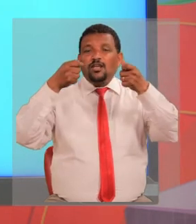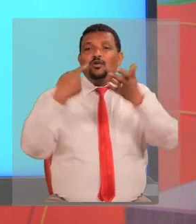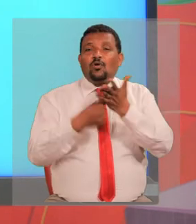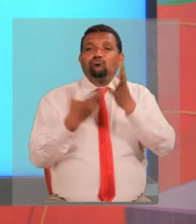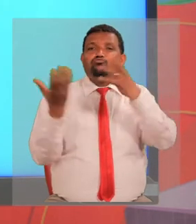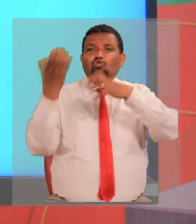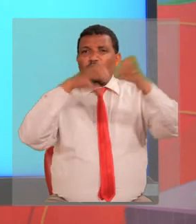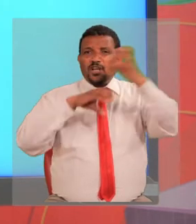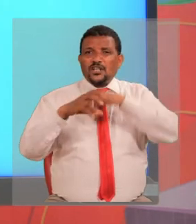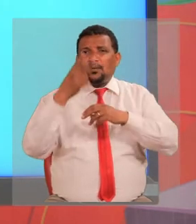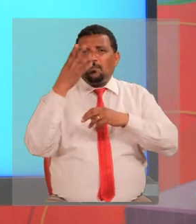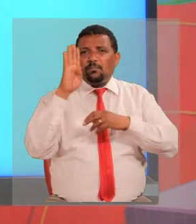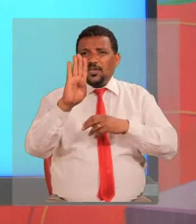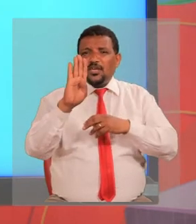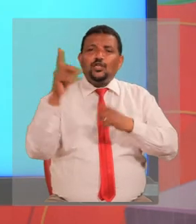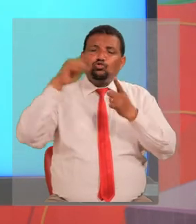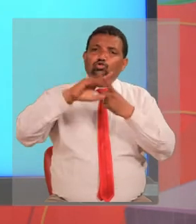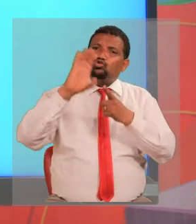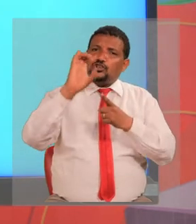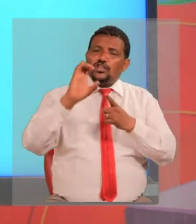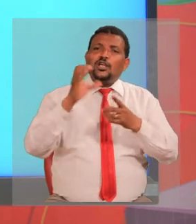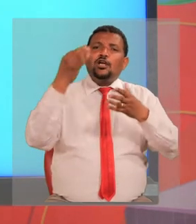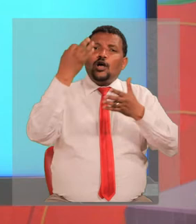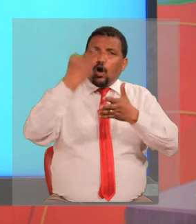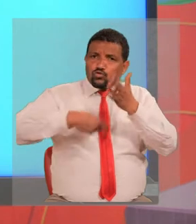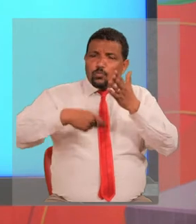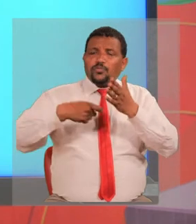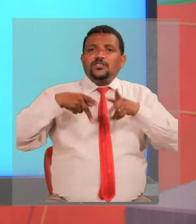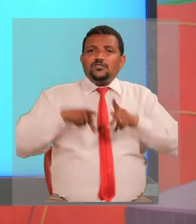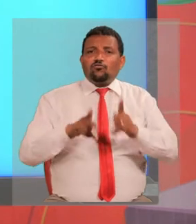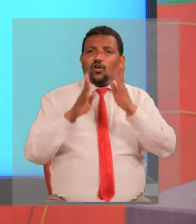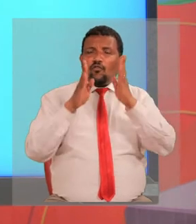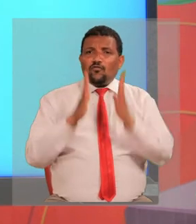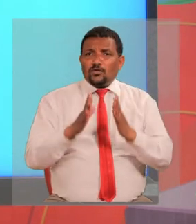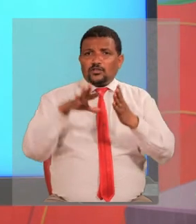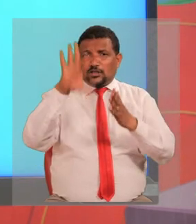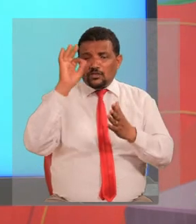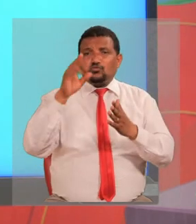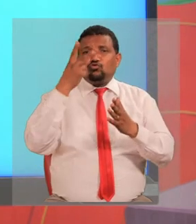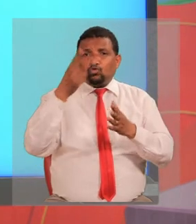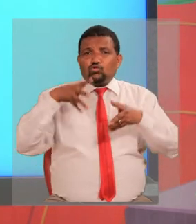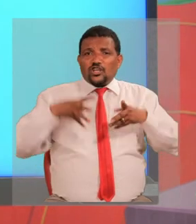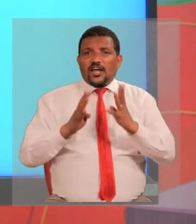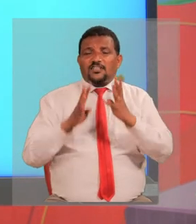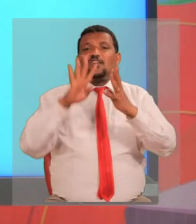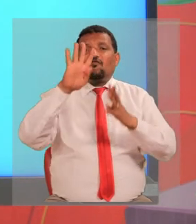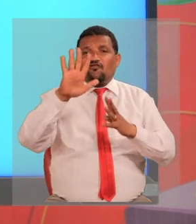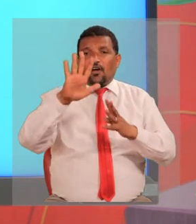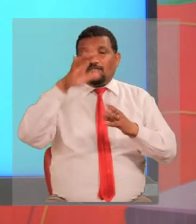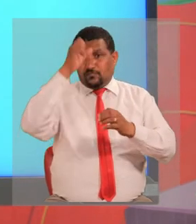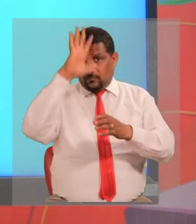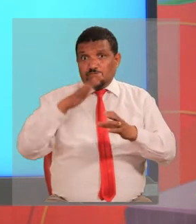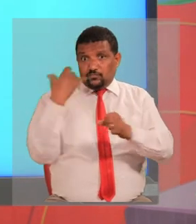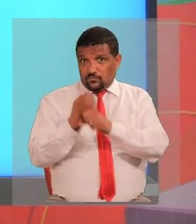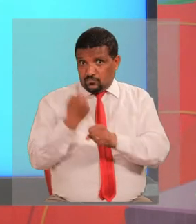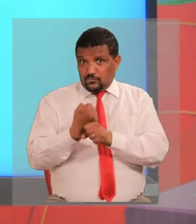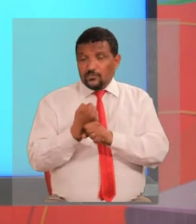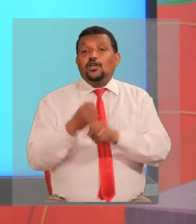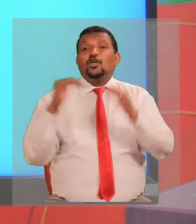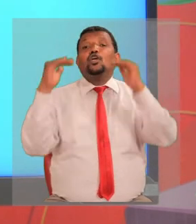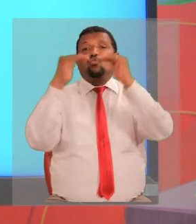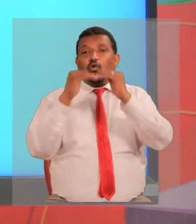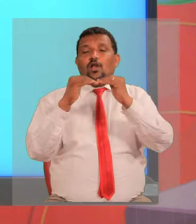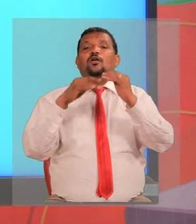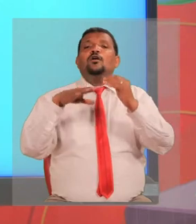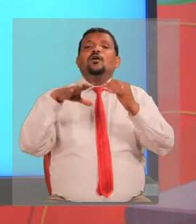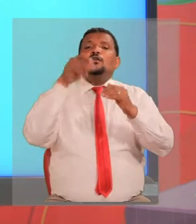from combination B to C, the output that the farmer gets from two tractor and five labor is equal to the output that